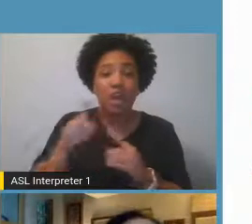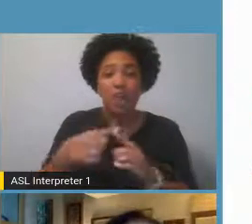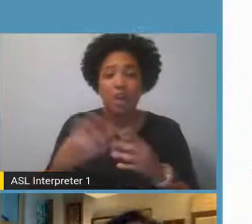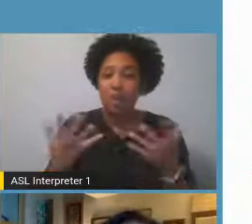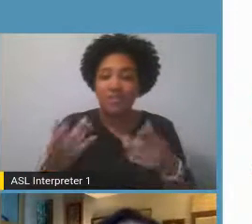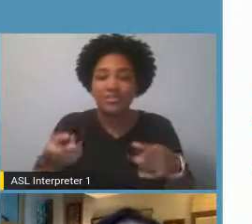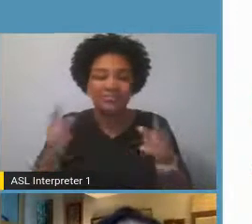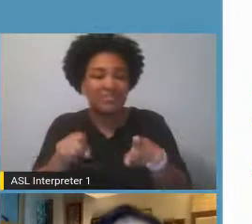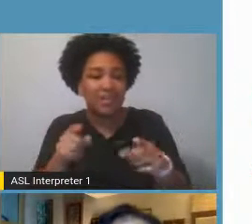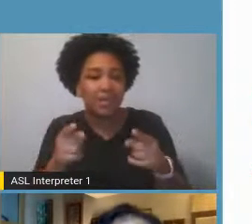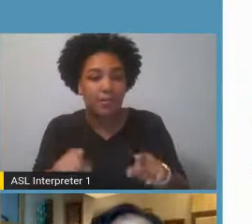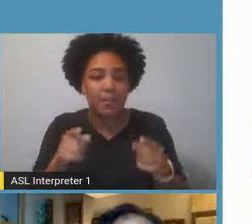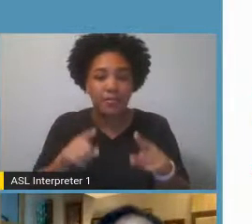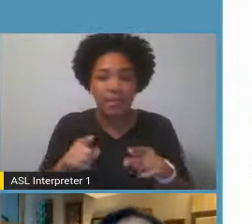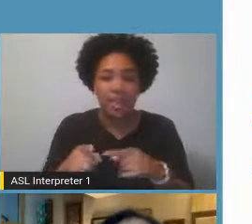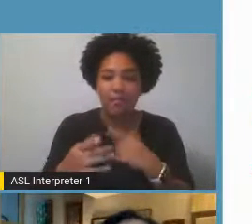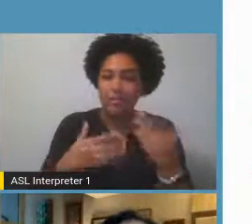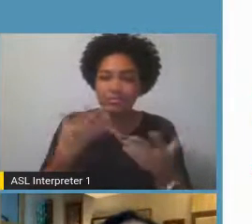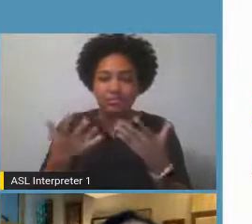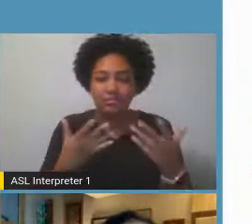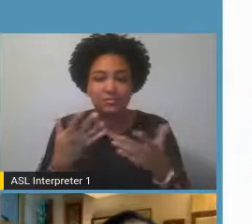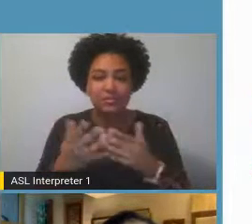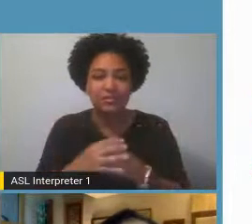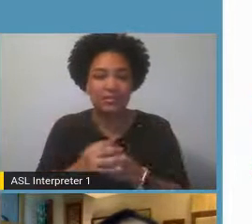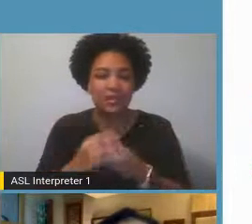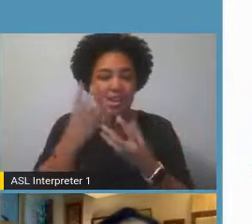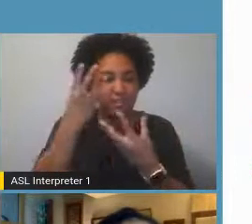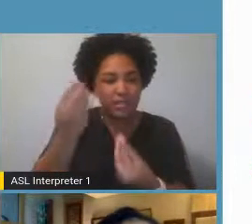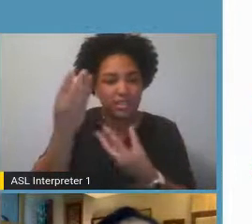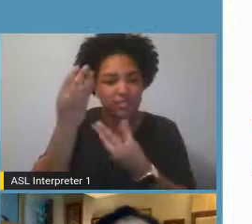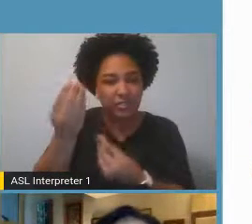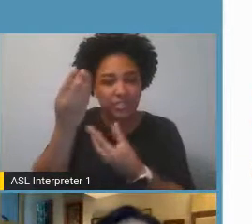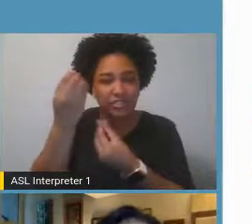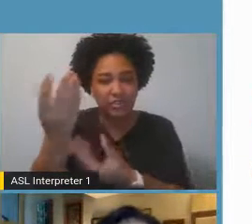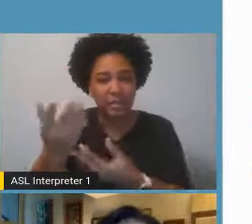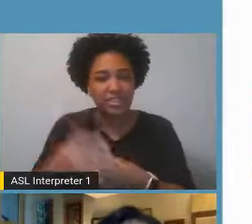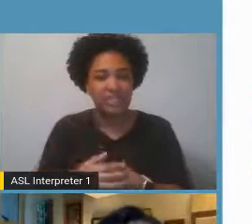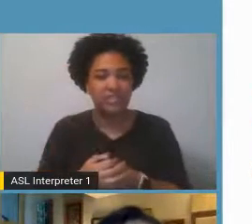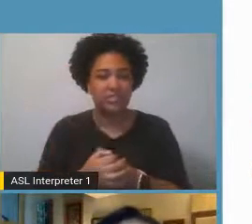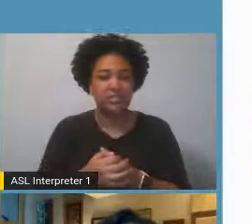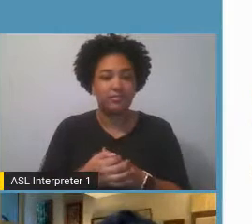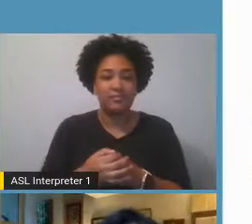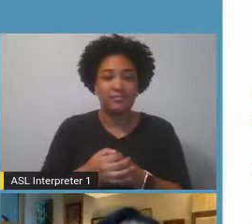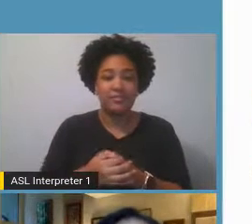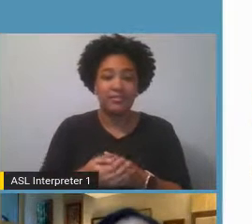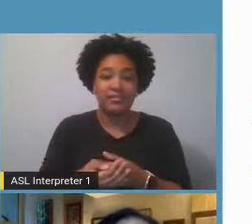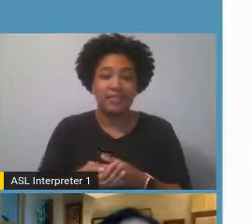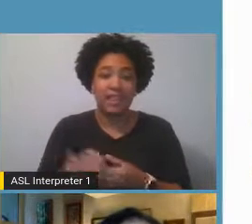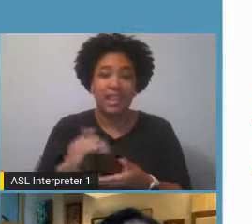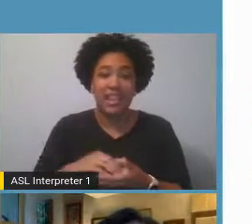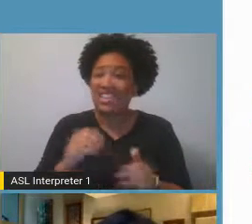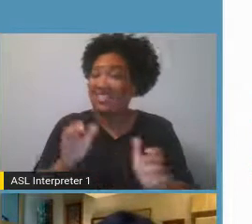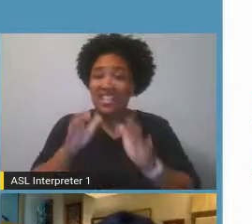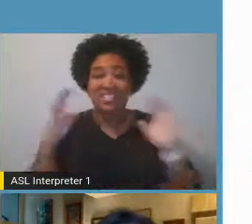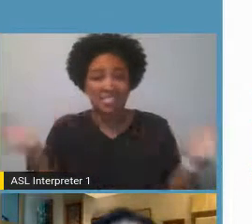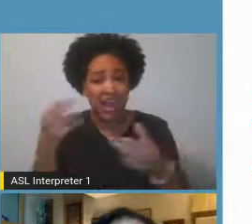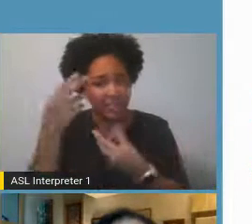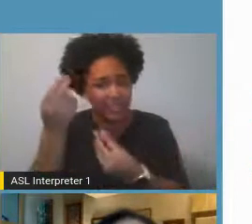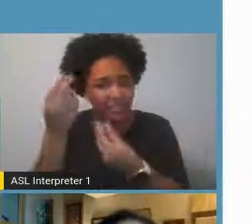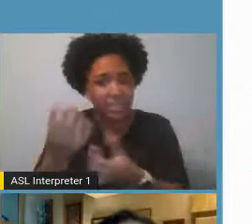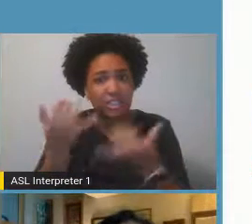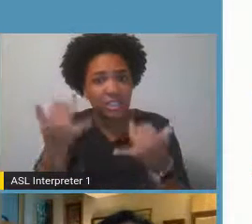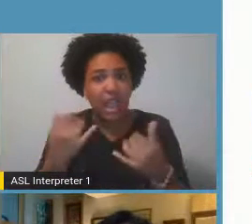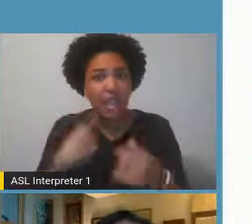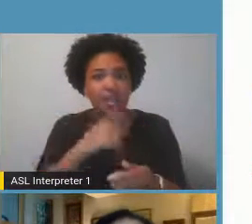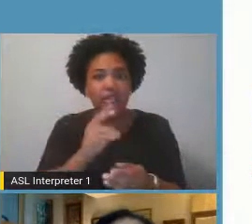ground to these individual communities. And again, this is just, it's a wealth of information that we can now go